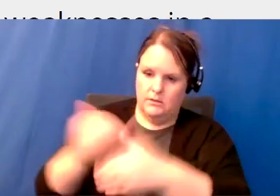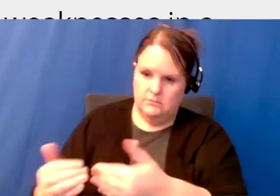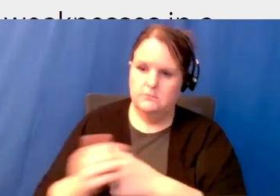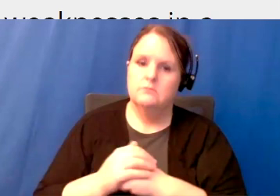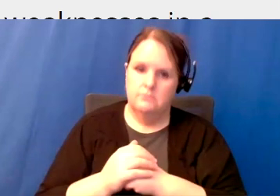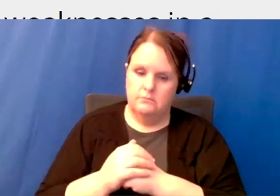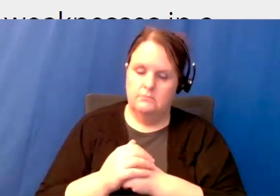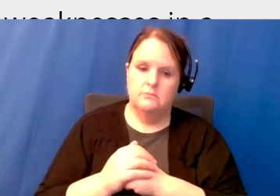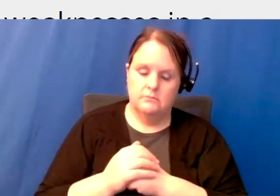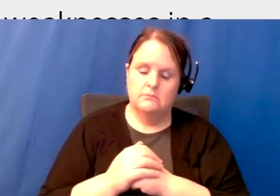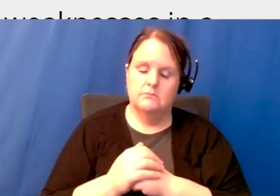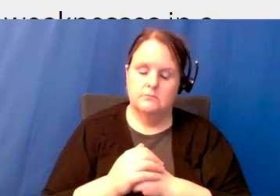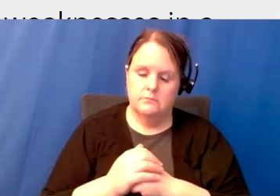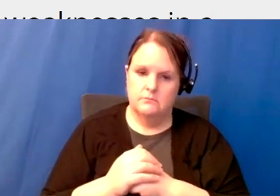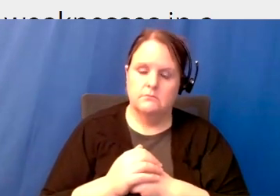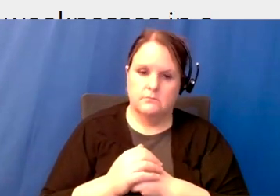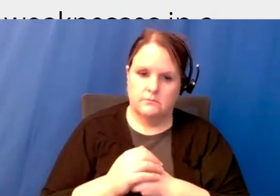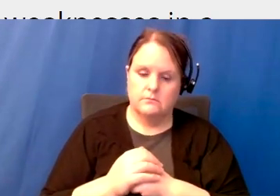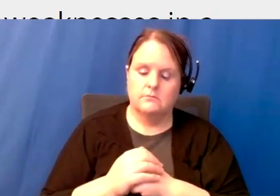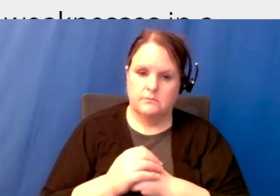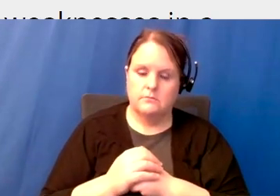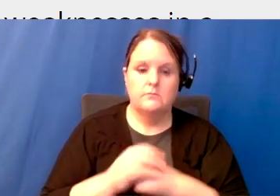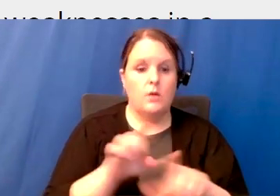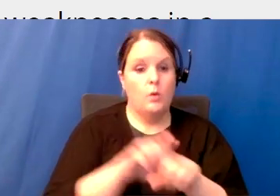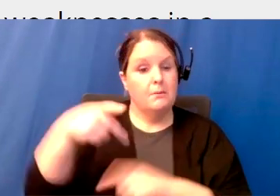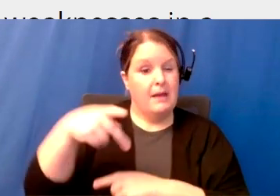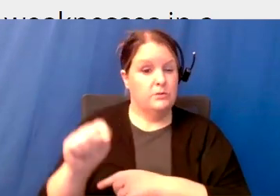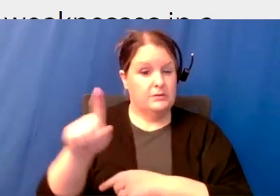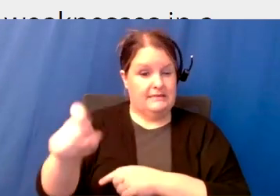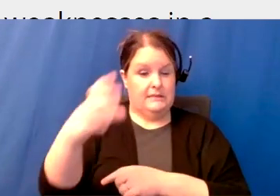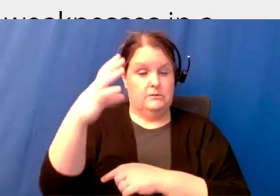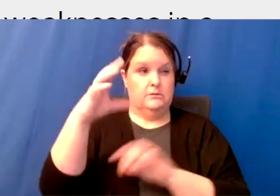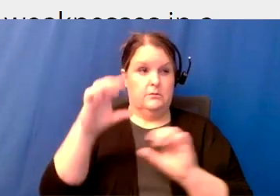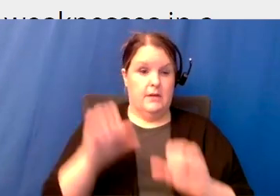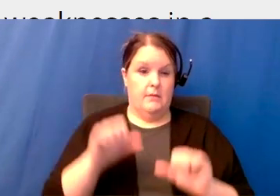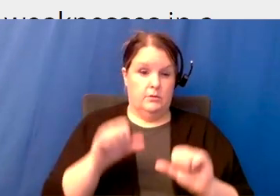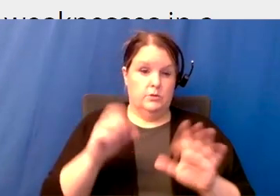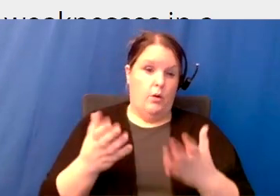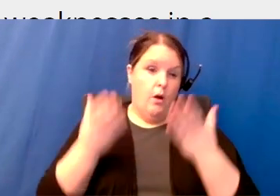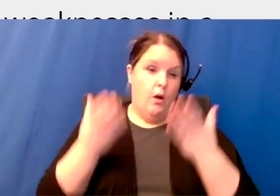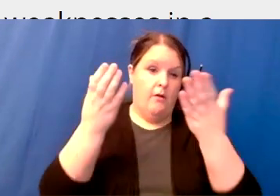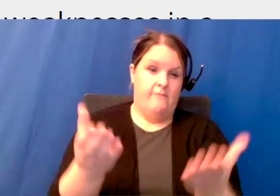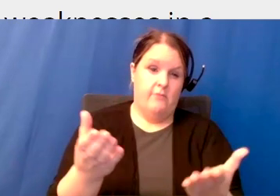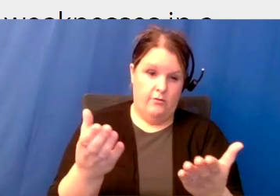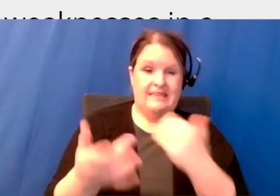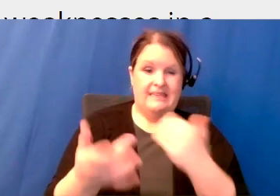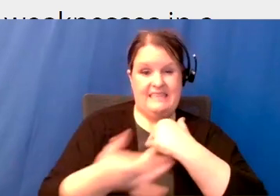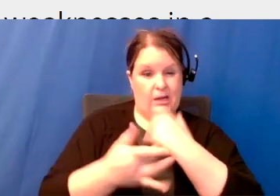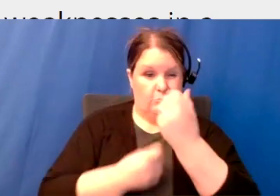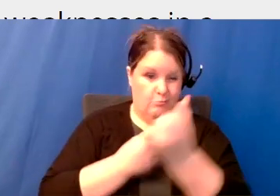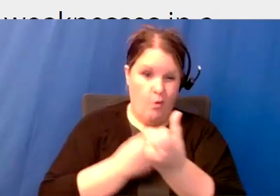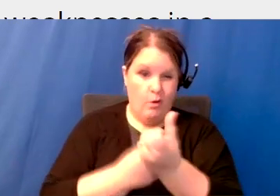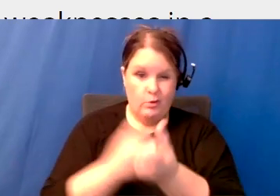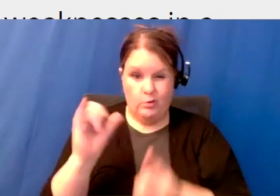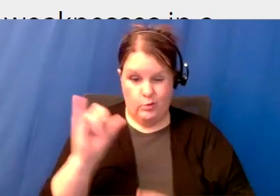related to those findings. And then also the pass-through entity needs to offer technical assistance